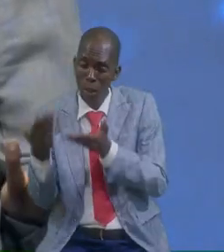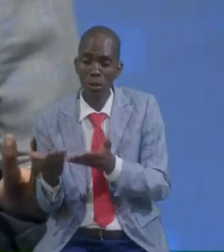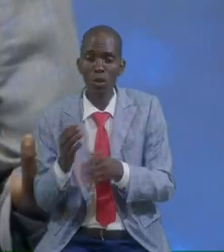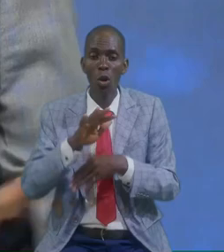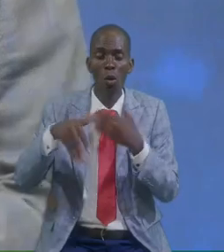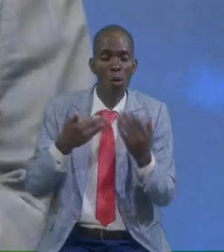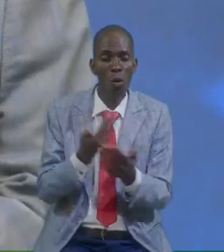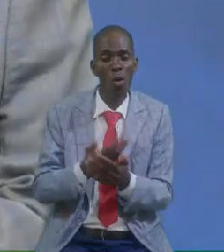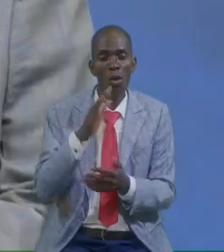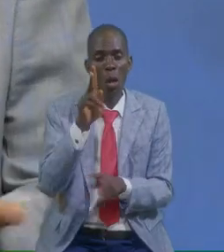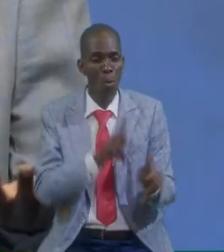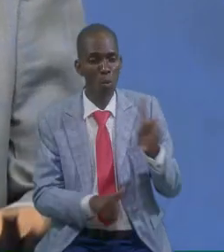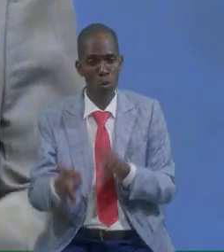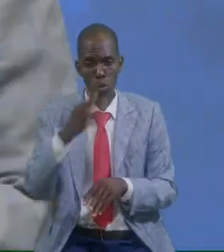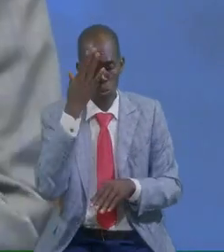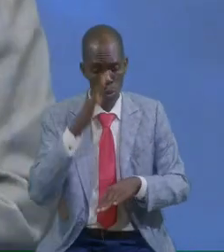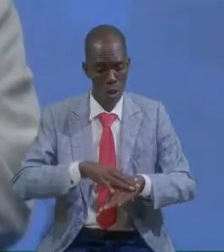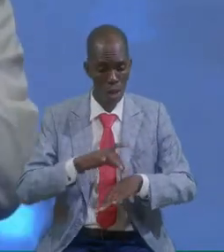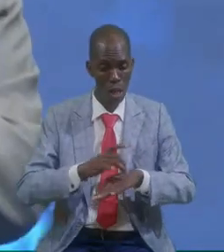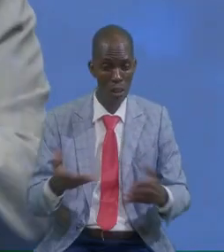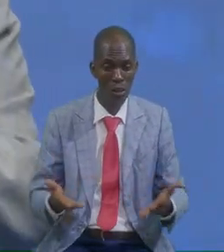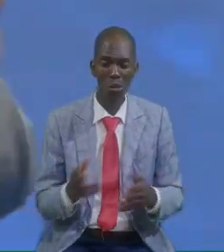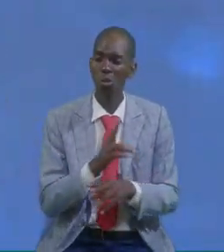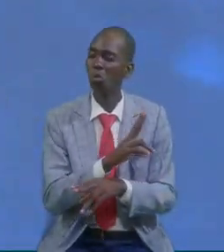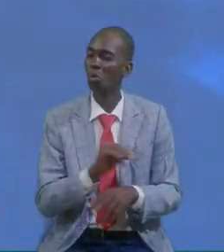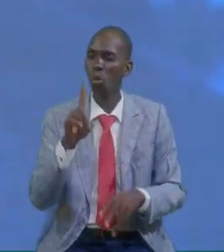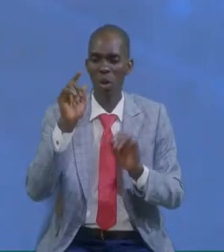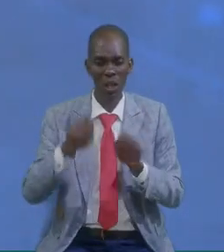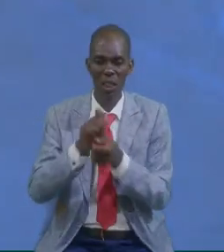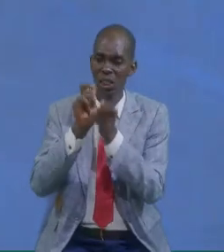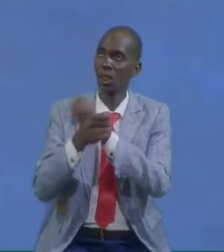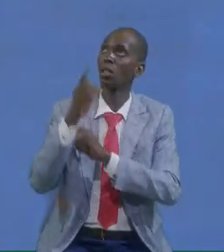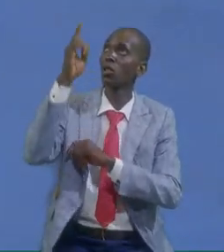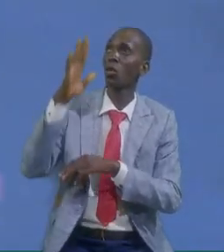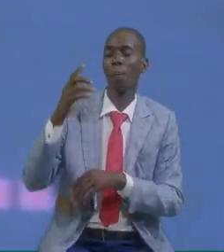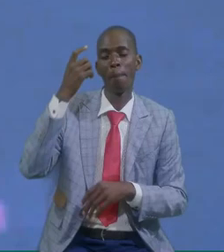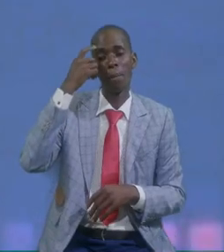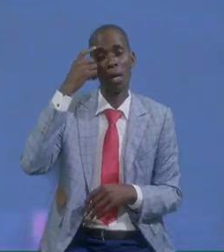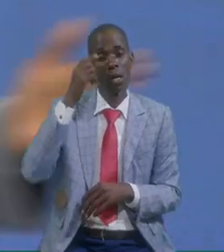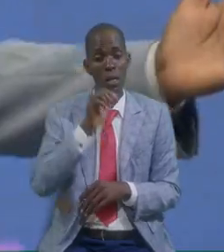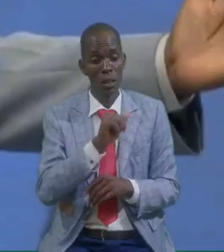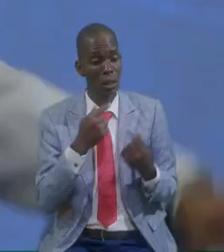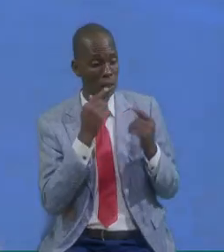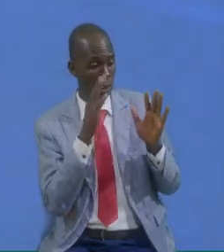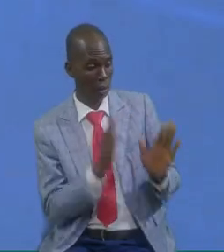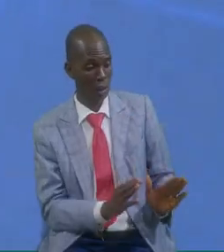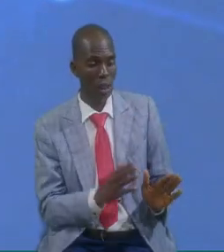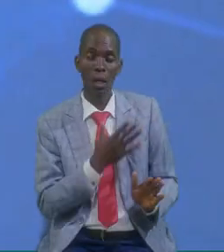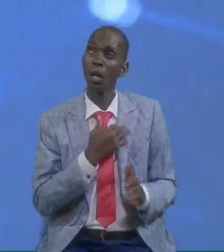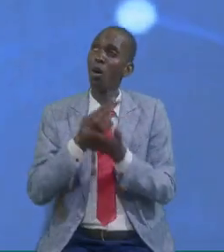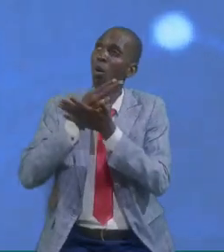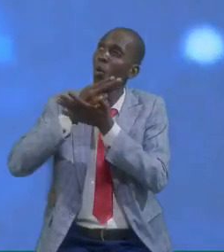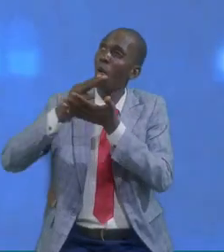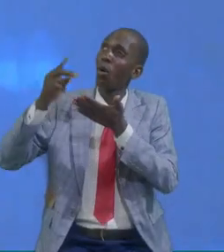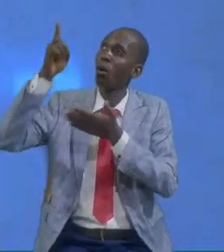have, nobody can change his mind. The sinner and the holy God, they're